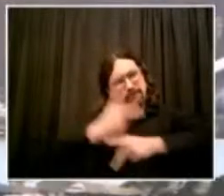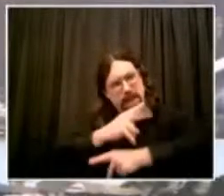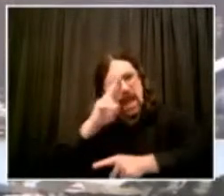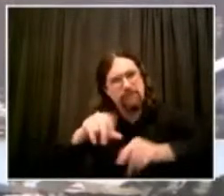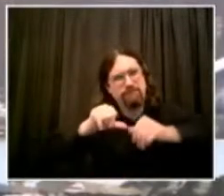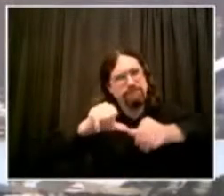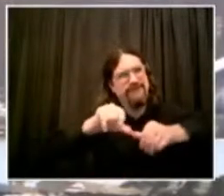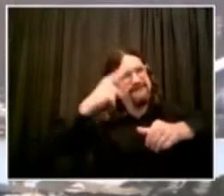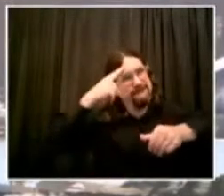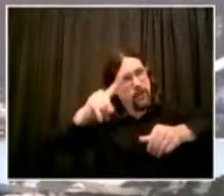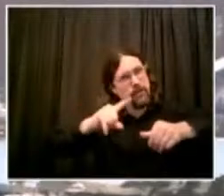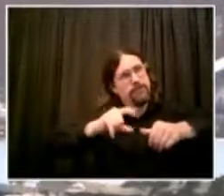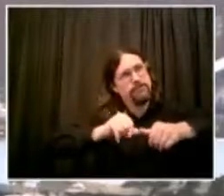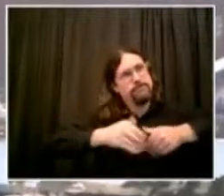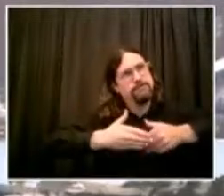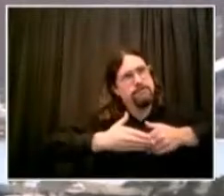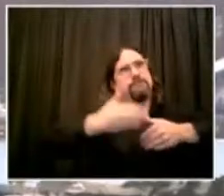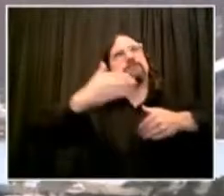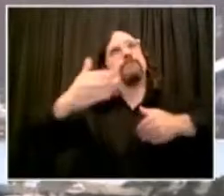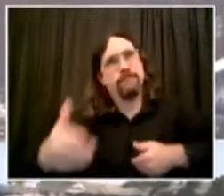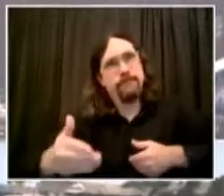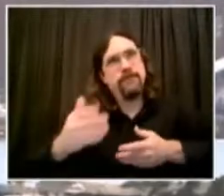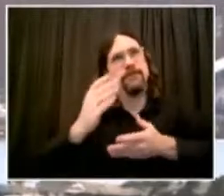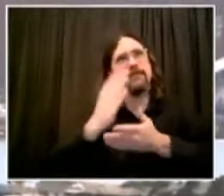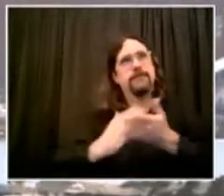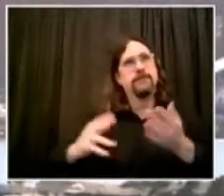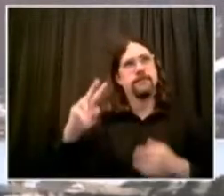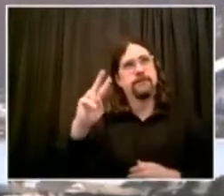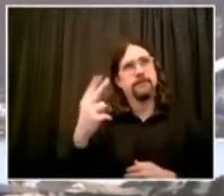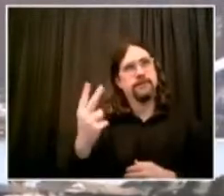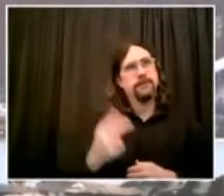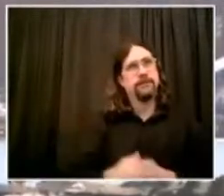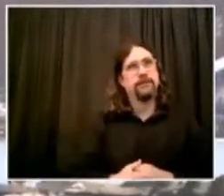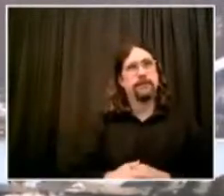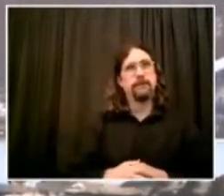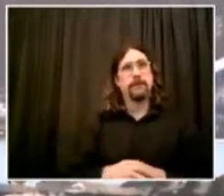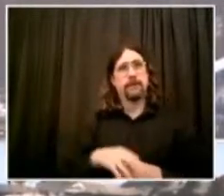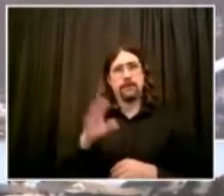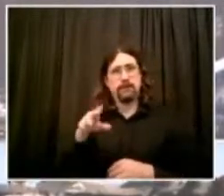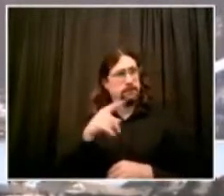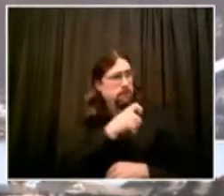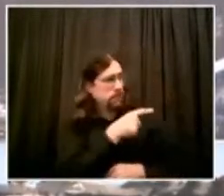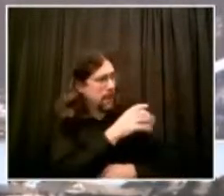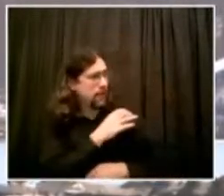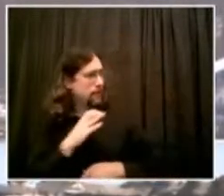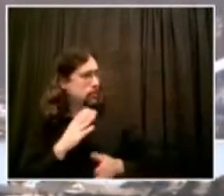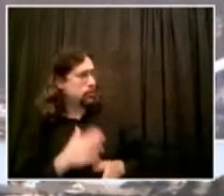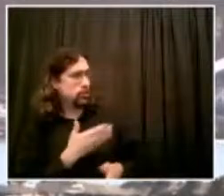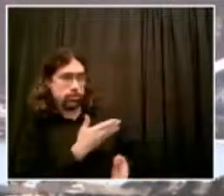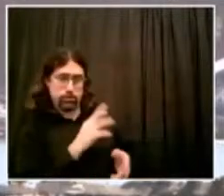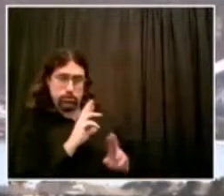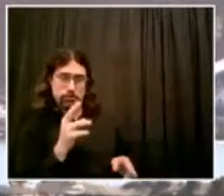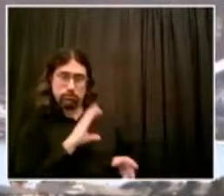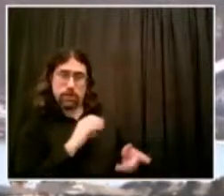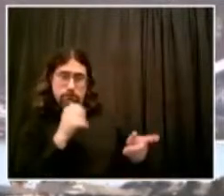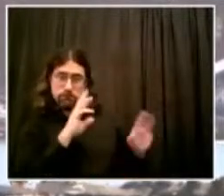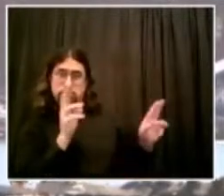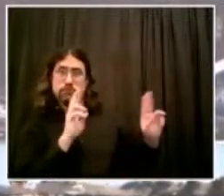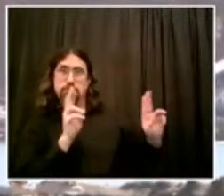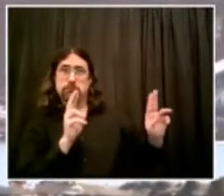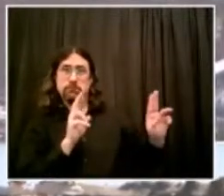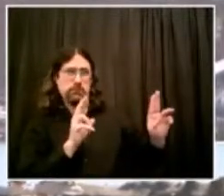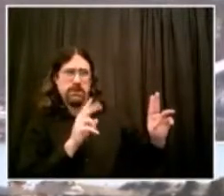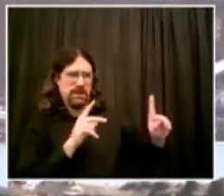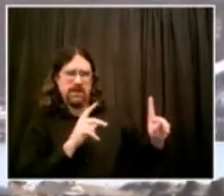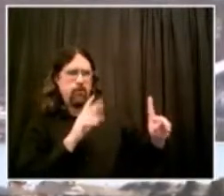need another moment, I'll do the Spanish first. Please do the Spanish. I'm going to do the Spanish first. We'll get a little bit creative in our ordering here. A few words